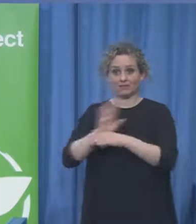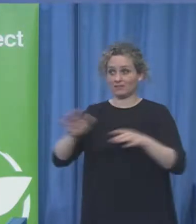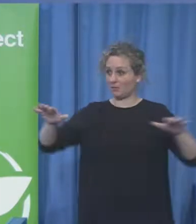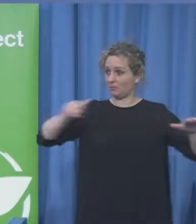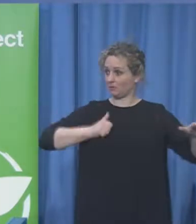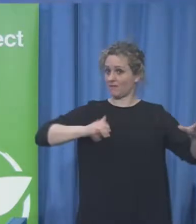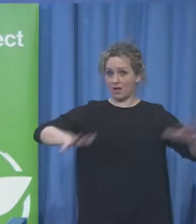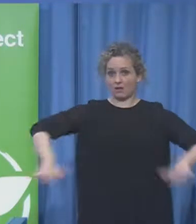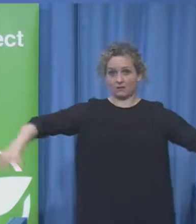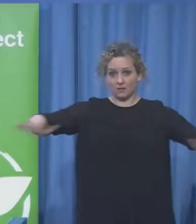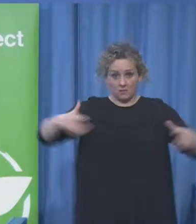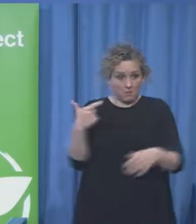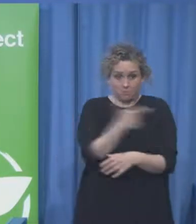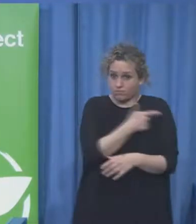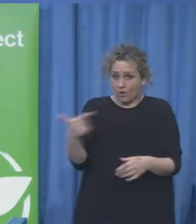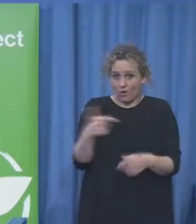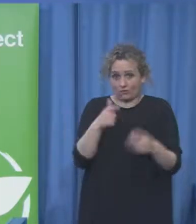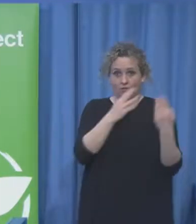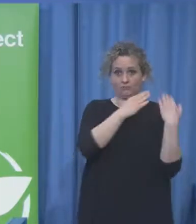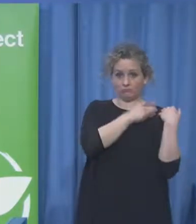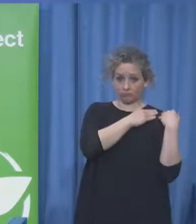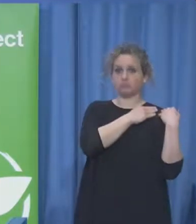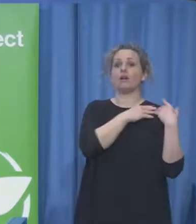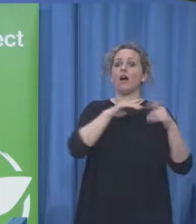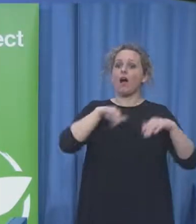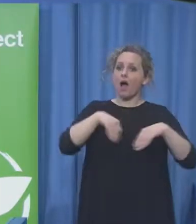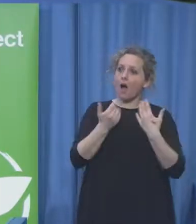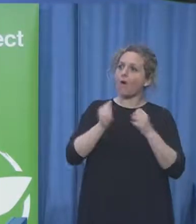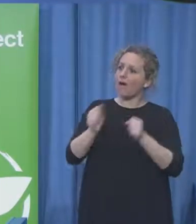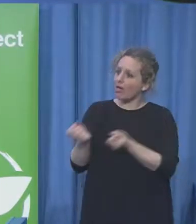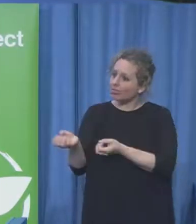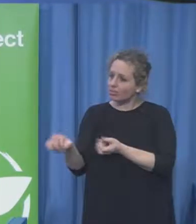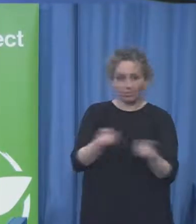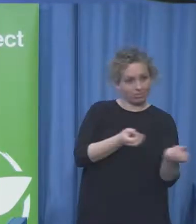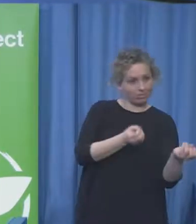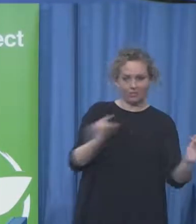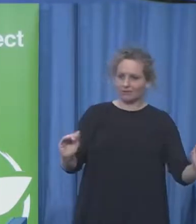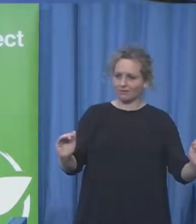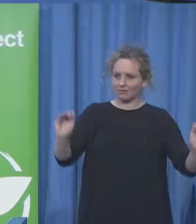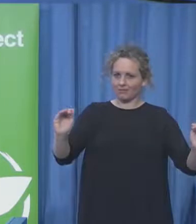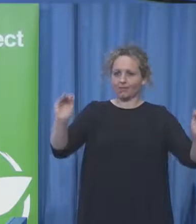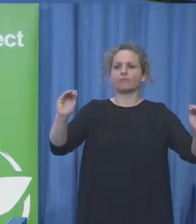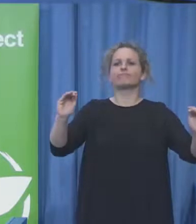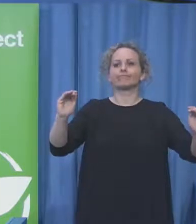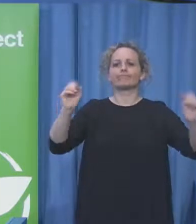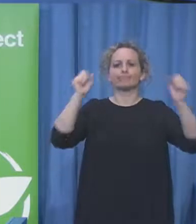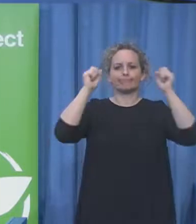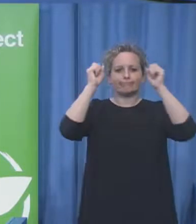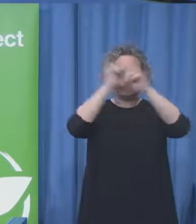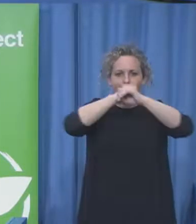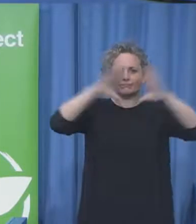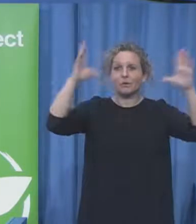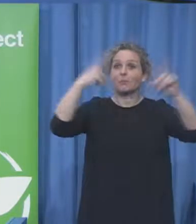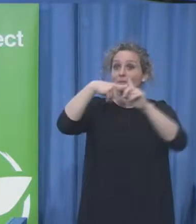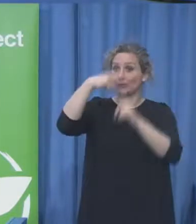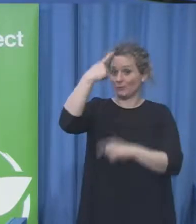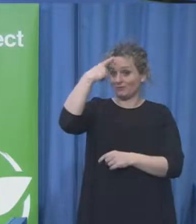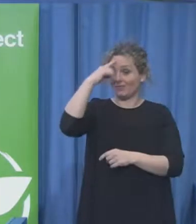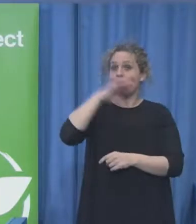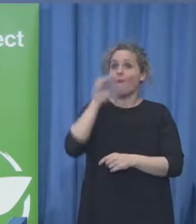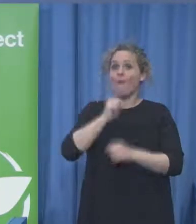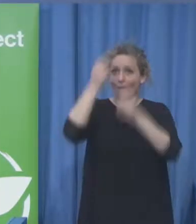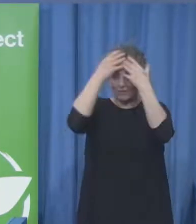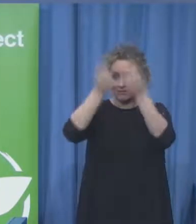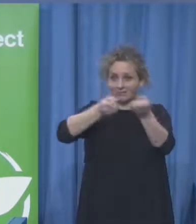Thank you very much, Eric, for sharing your perspective with us. It was very interesting. I'd now like to invite George R. Ayed, who will provide